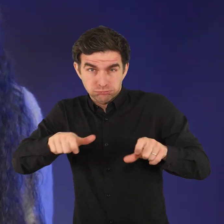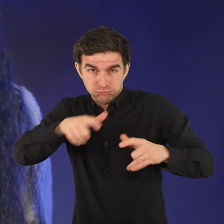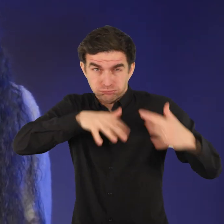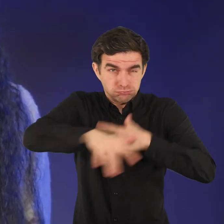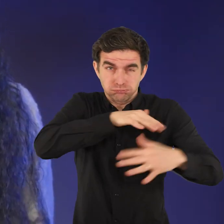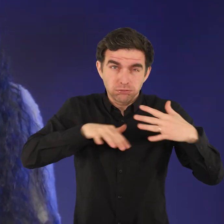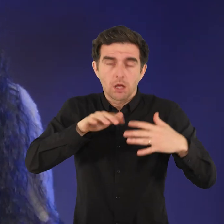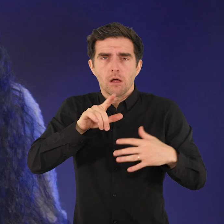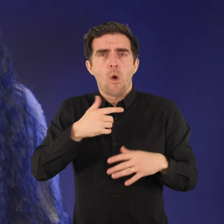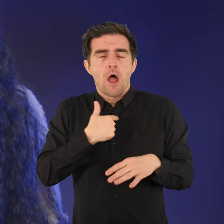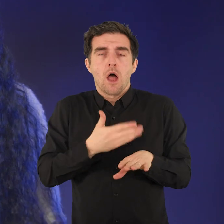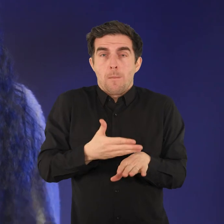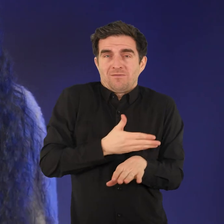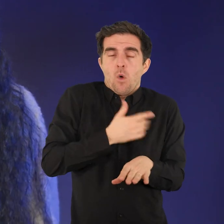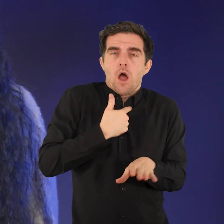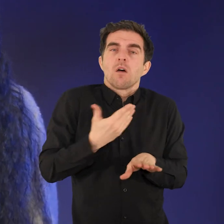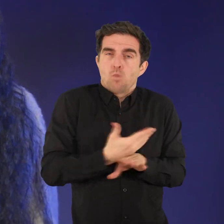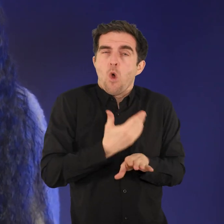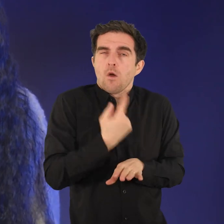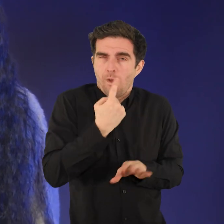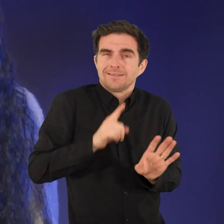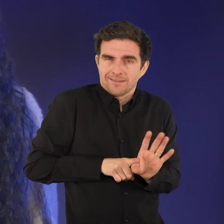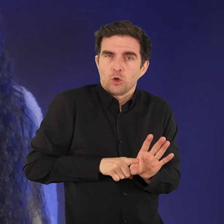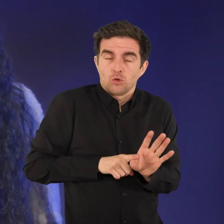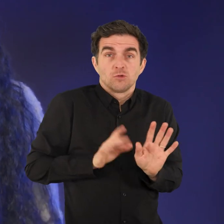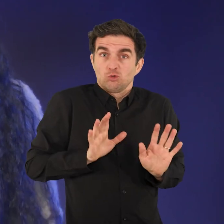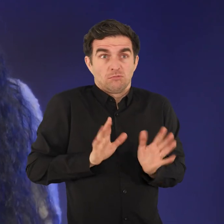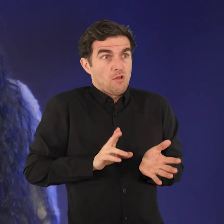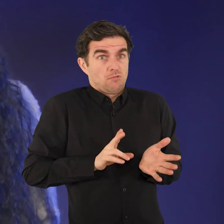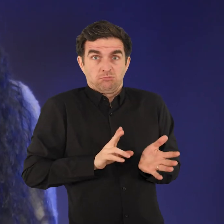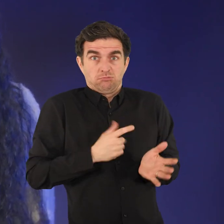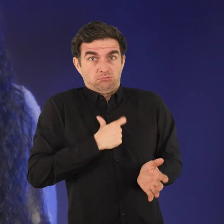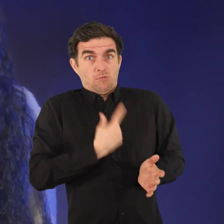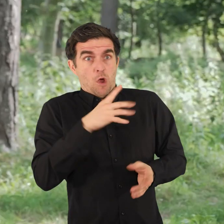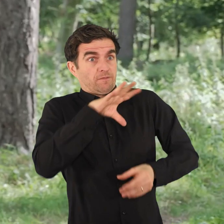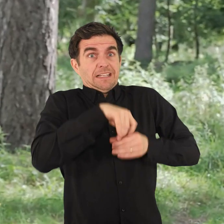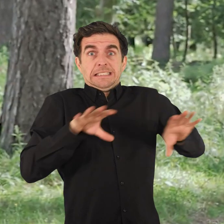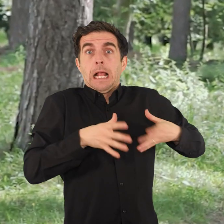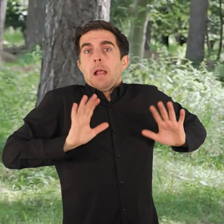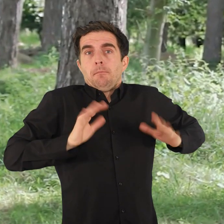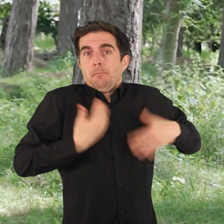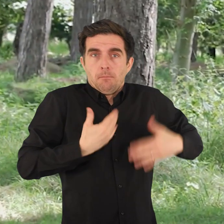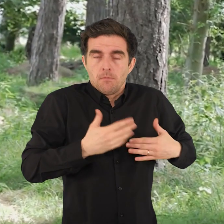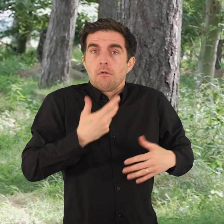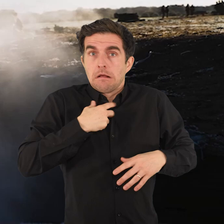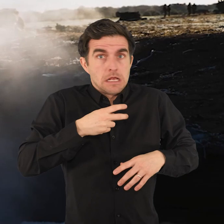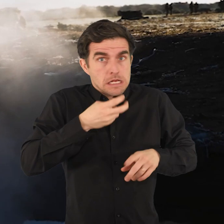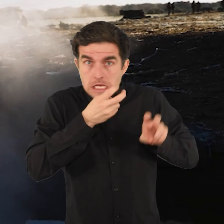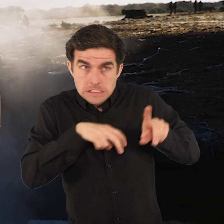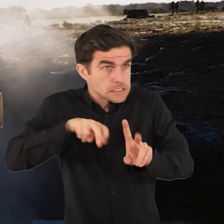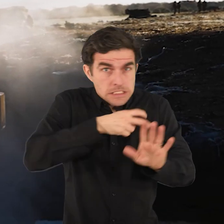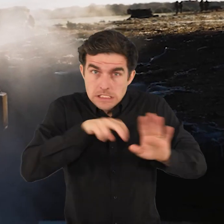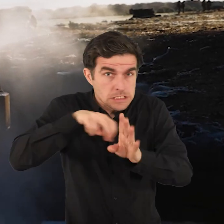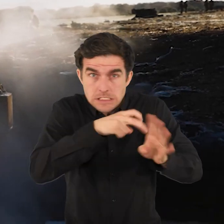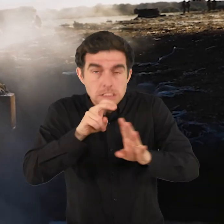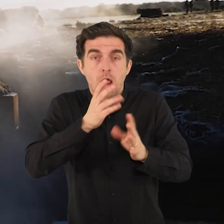165 linguists. However, before, I worked for a year as a regular linguist, and I worked in the field, running through the